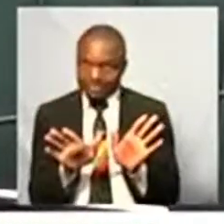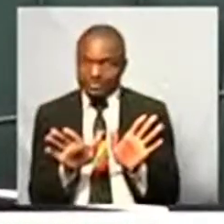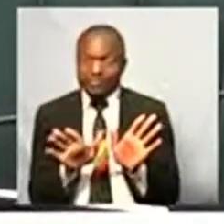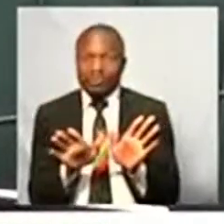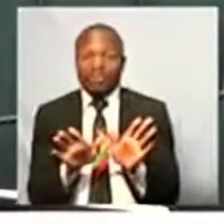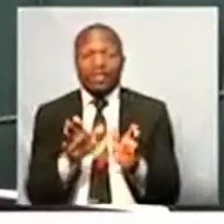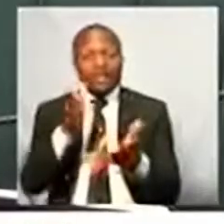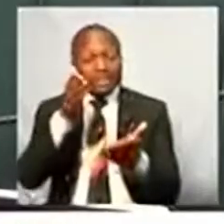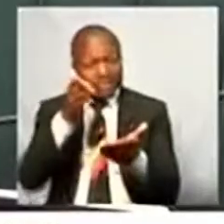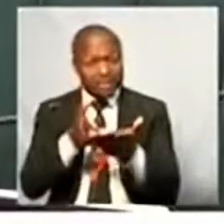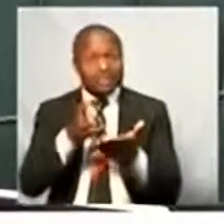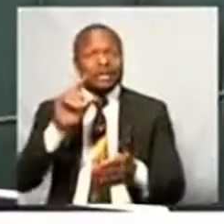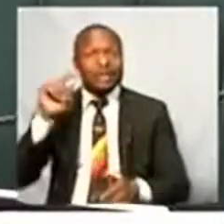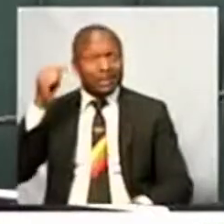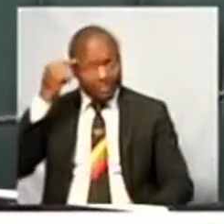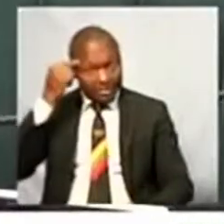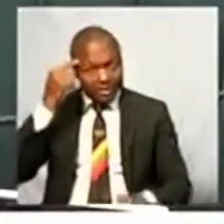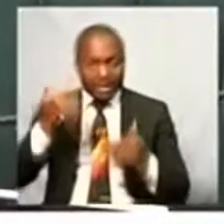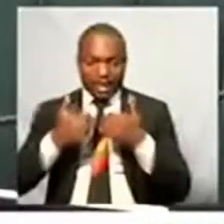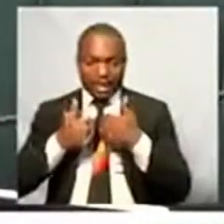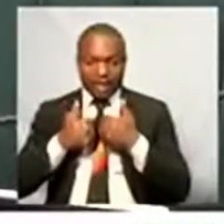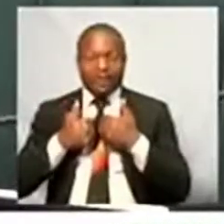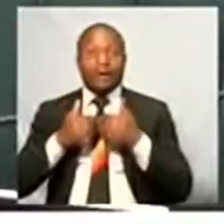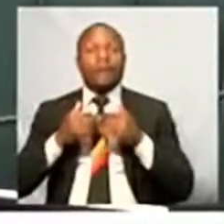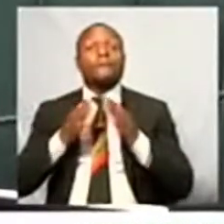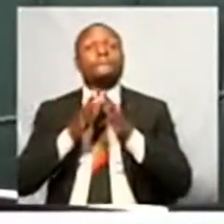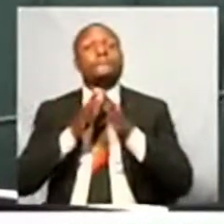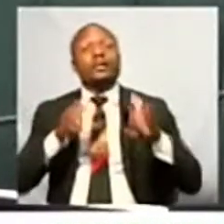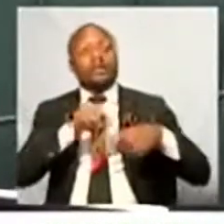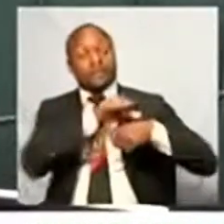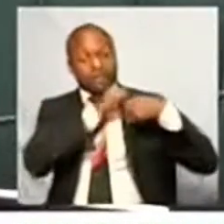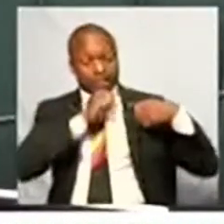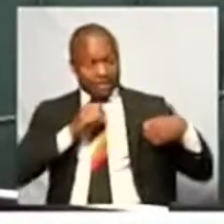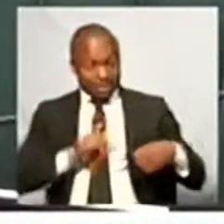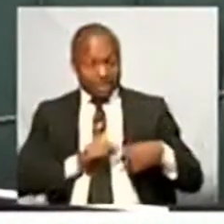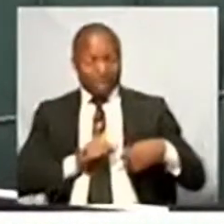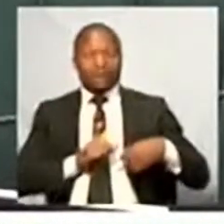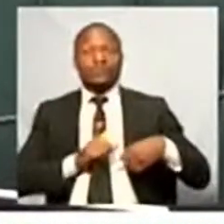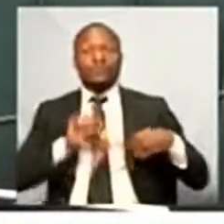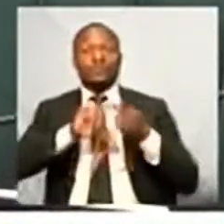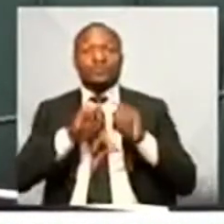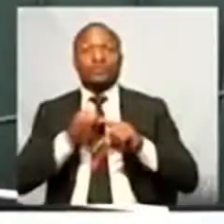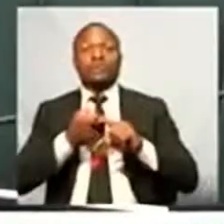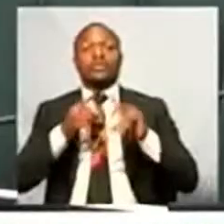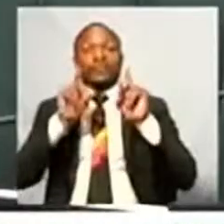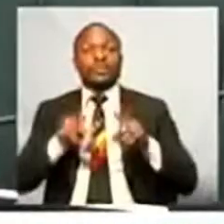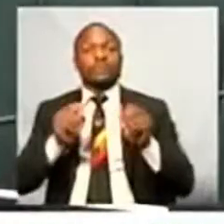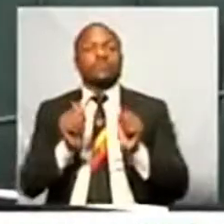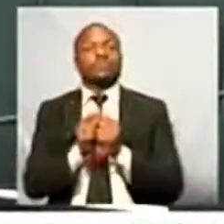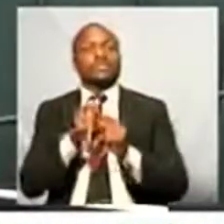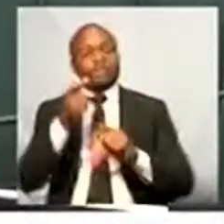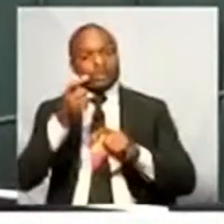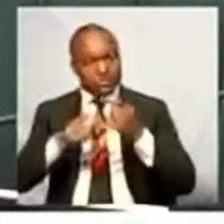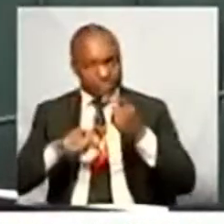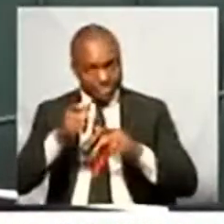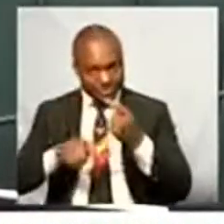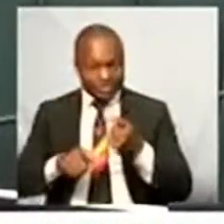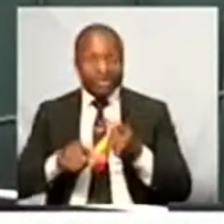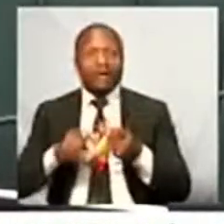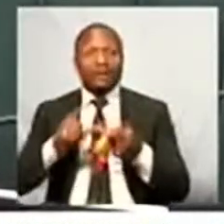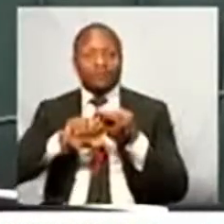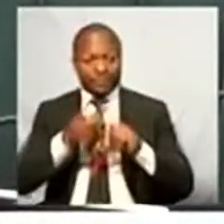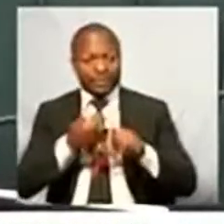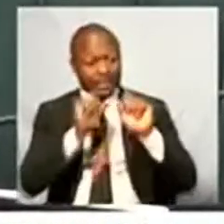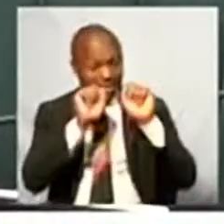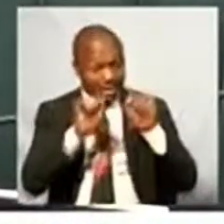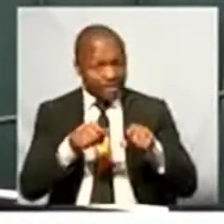that this is the government that has a very big heart for our colleagues who are living with disability. And our colleagues can